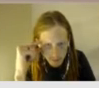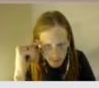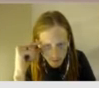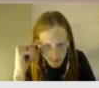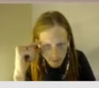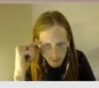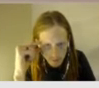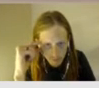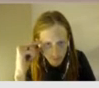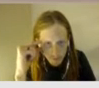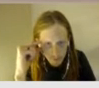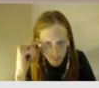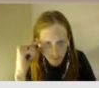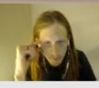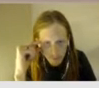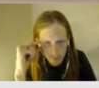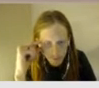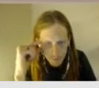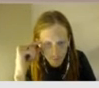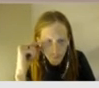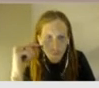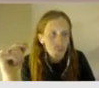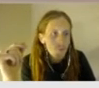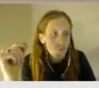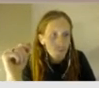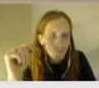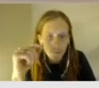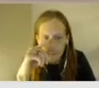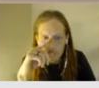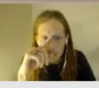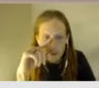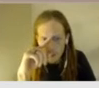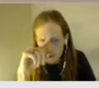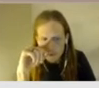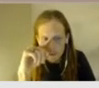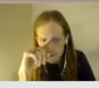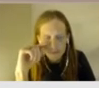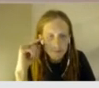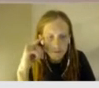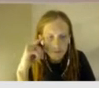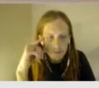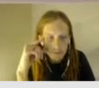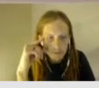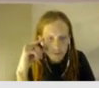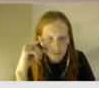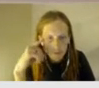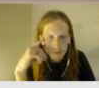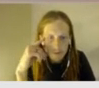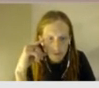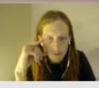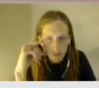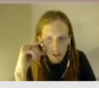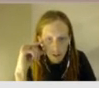But I think if you're too cautious, then you're cheating yourself, because when you are too cautious,